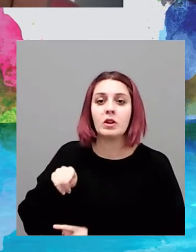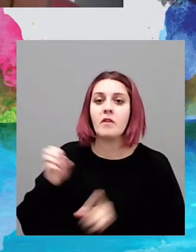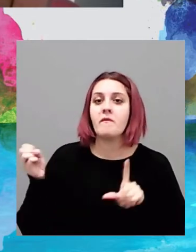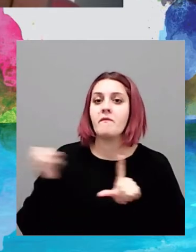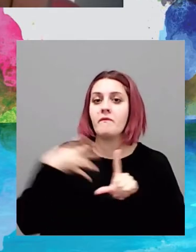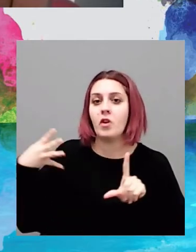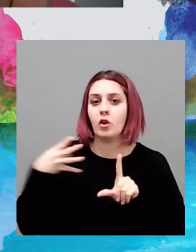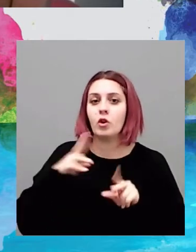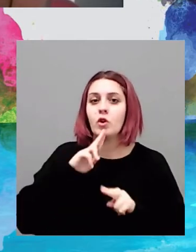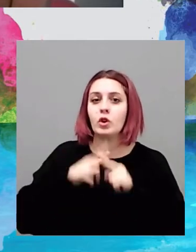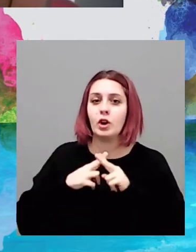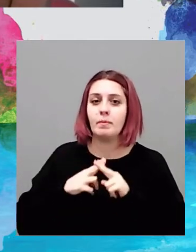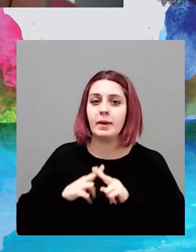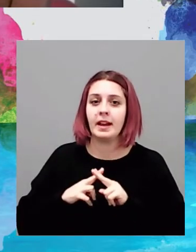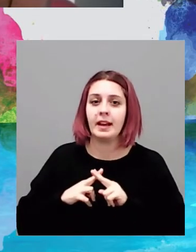One